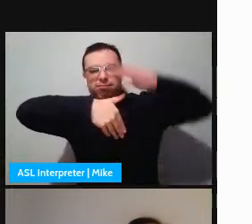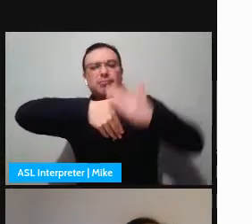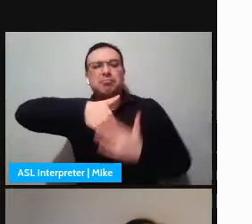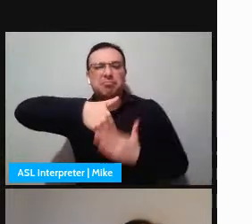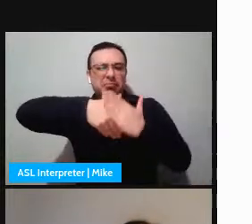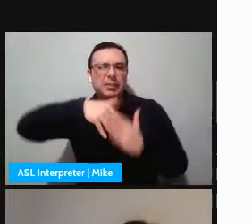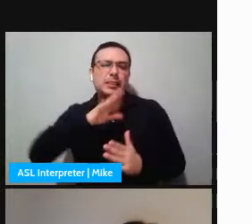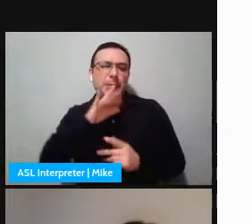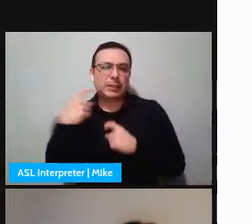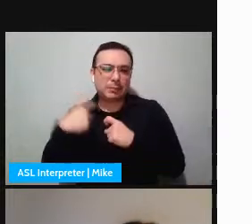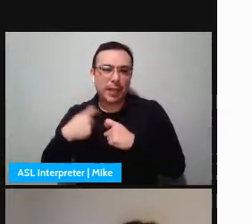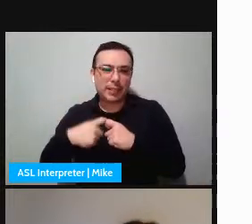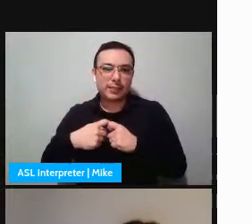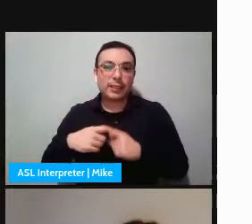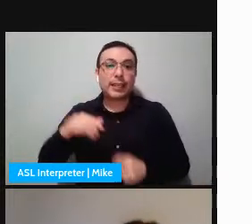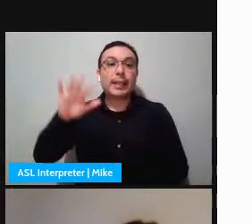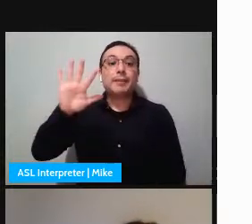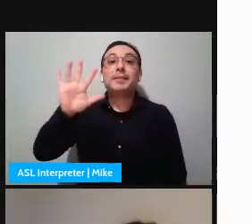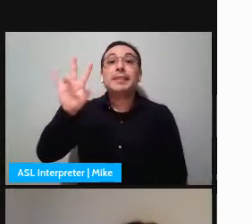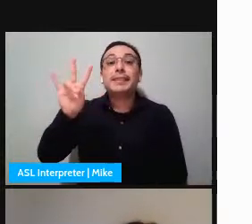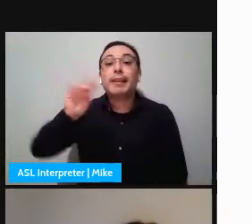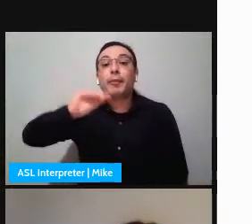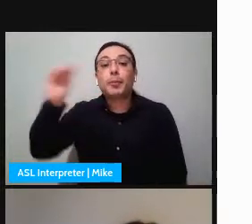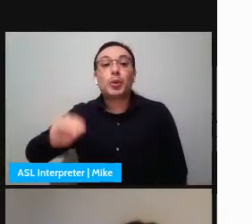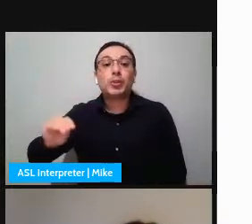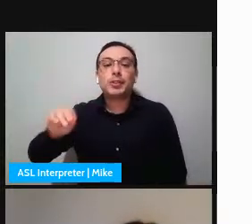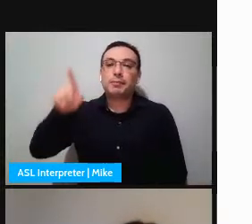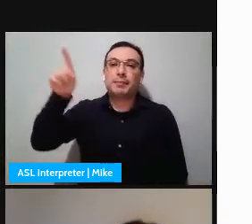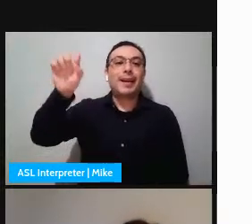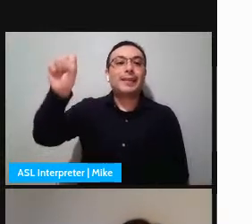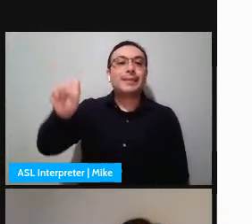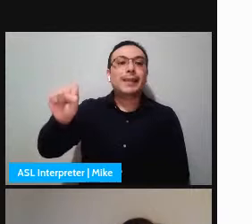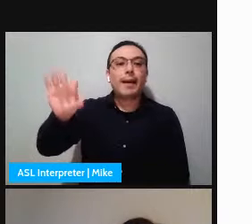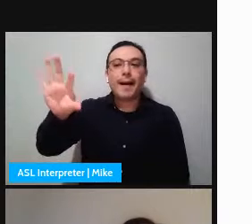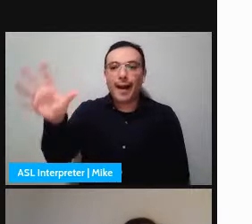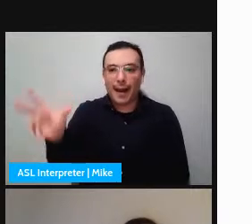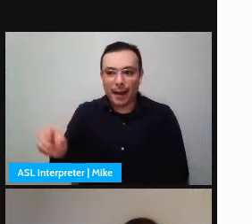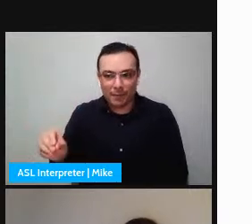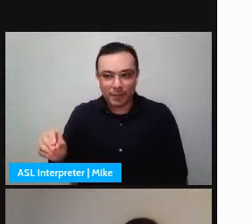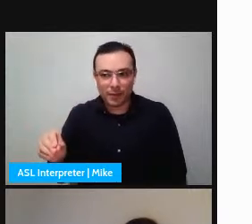South Africa. Now, these numbers are different primarily due to different